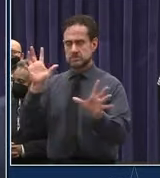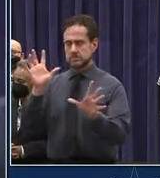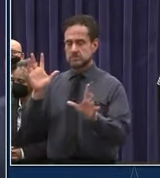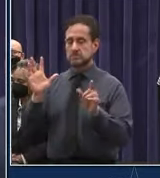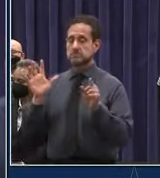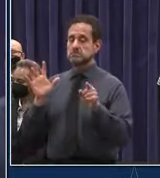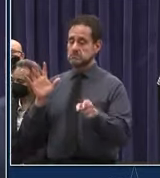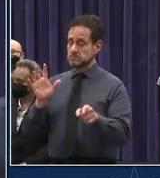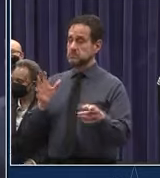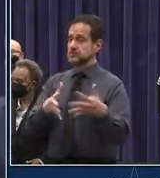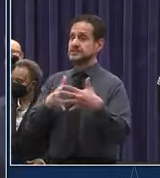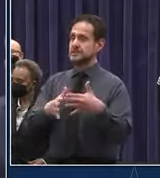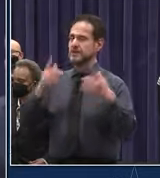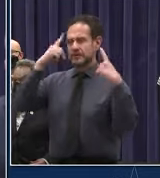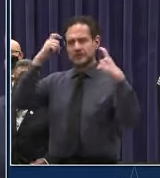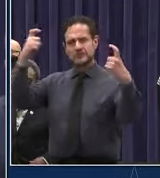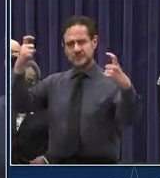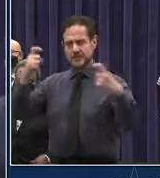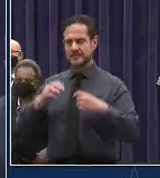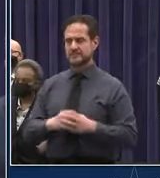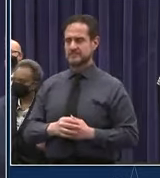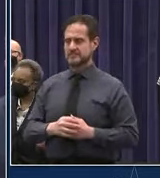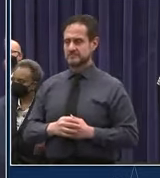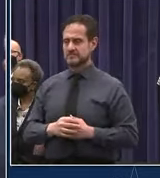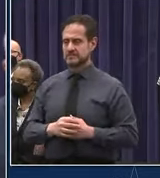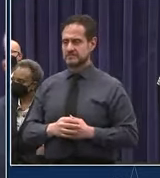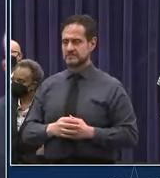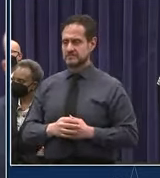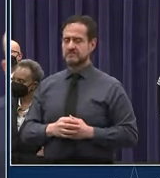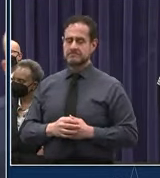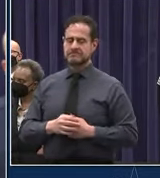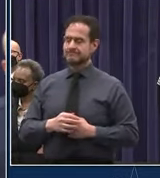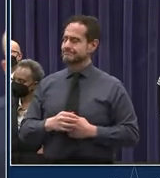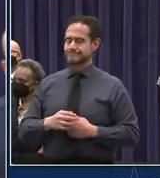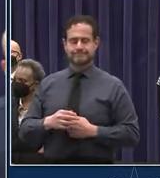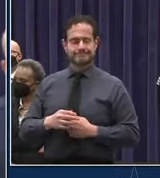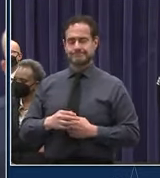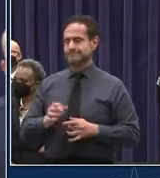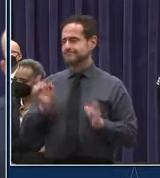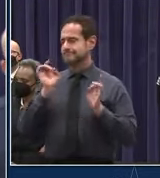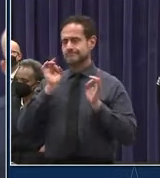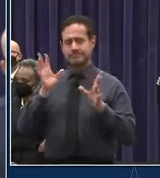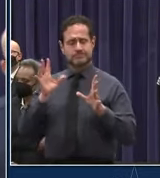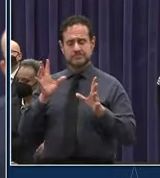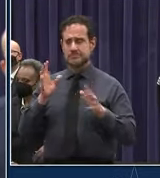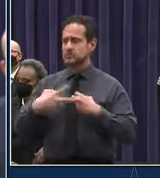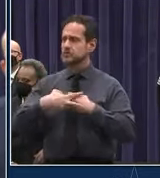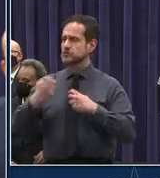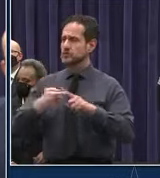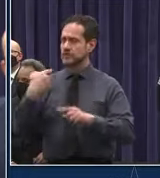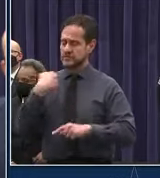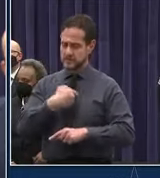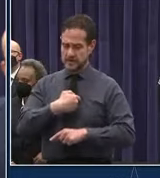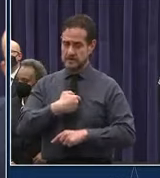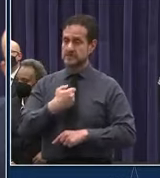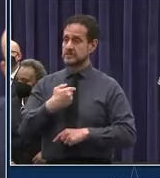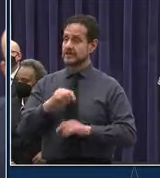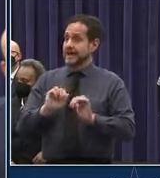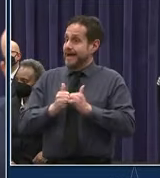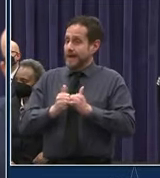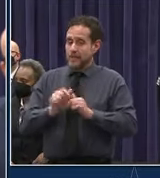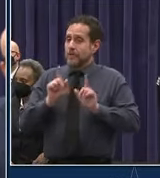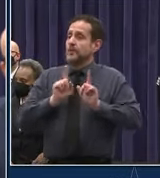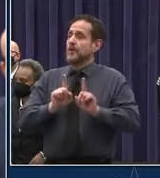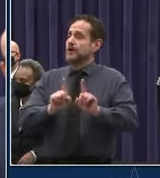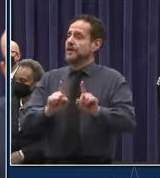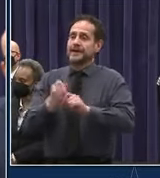American dream that has seamlessly and senselessly been taken from all of us, while merely walking down the street on a Saturday afternoon with